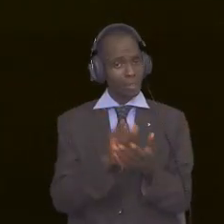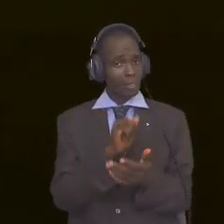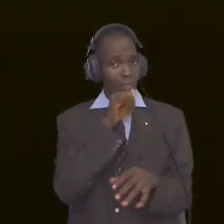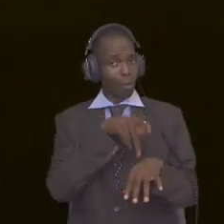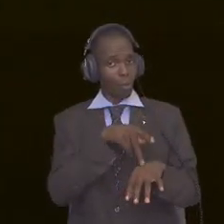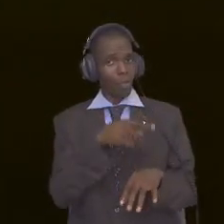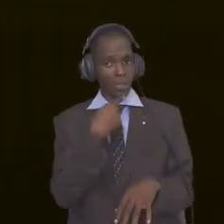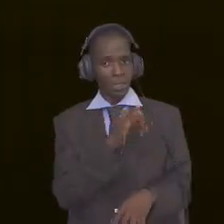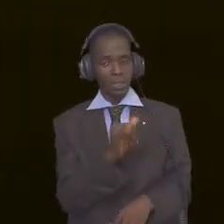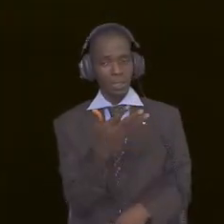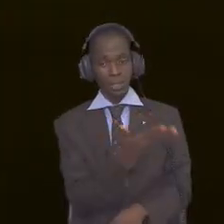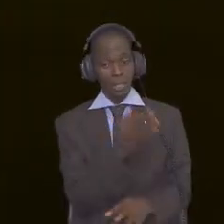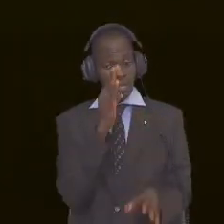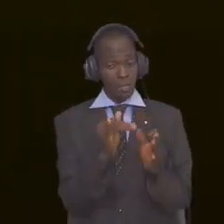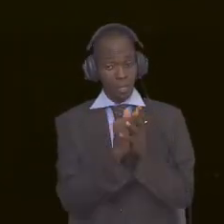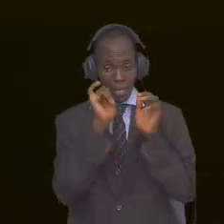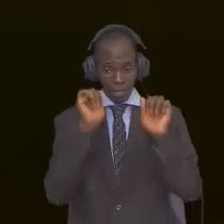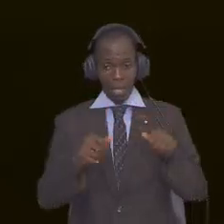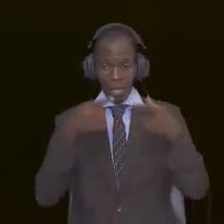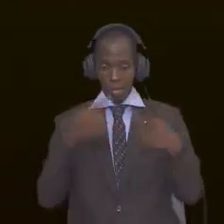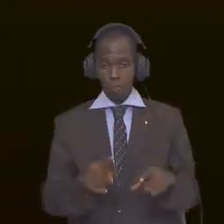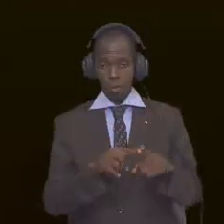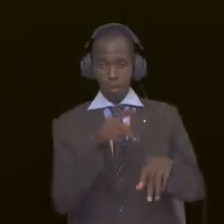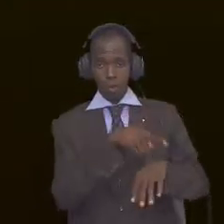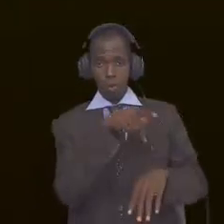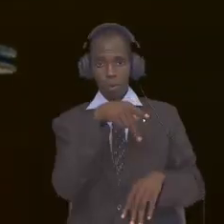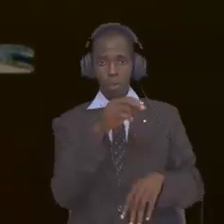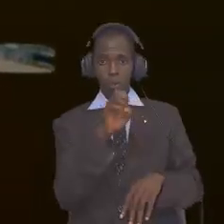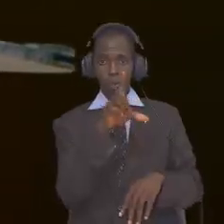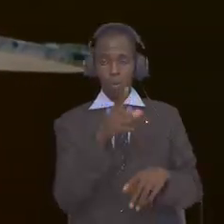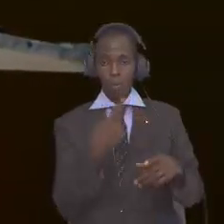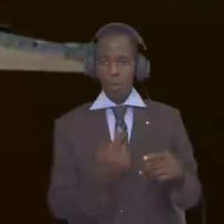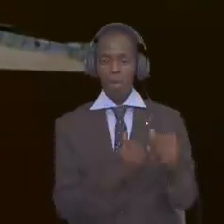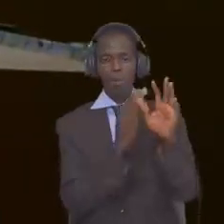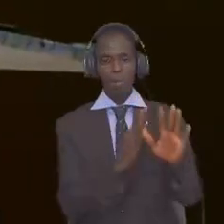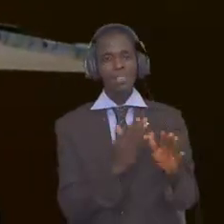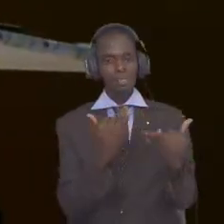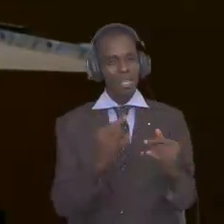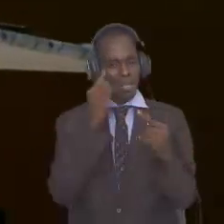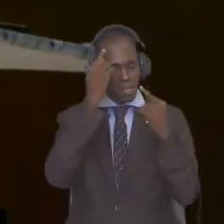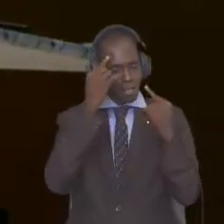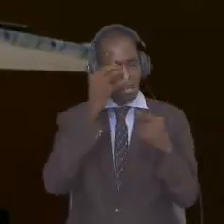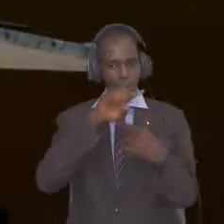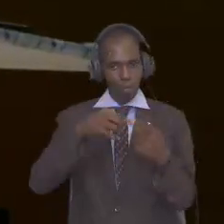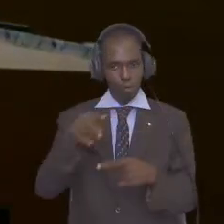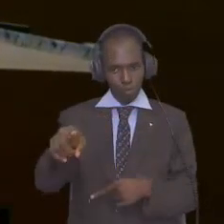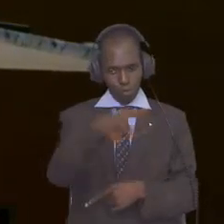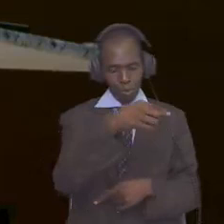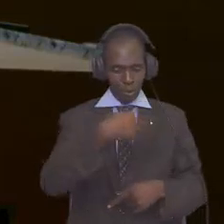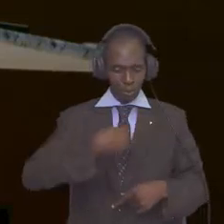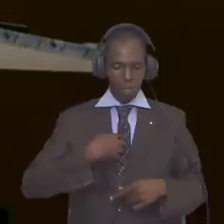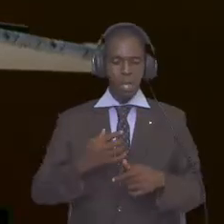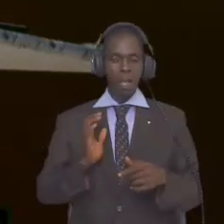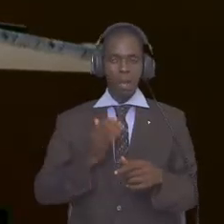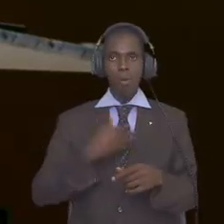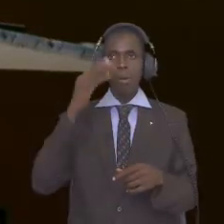apostle. If that could happen to Paul the apostle, think about the rest of us. Think about our pastors. Think about